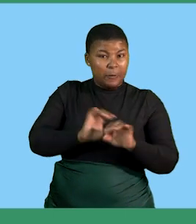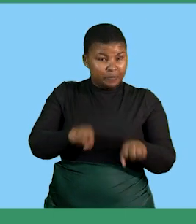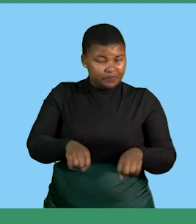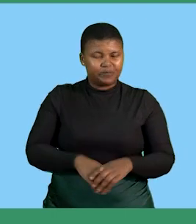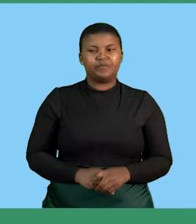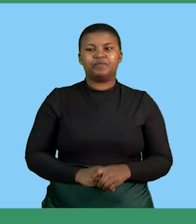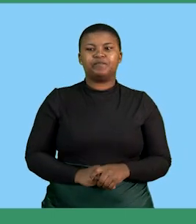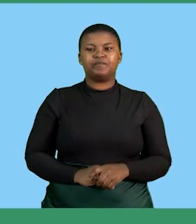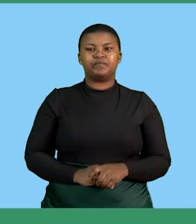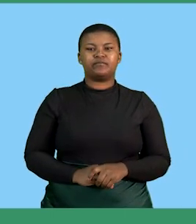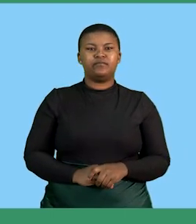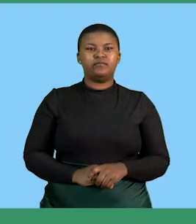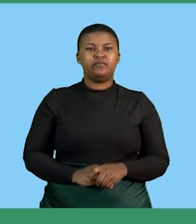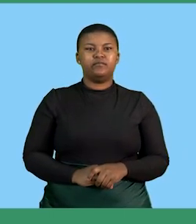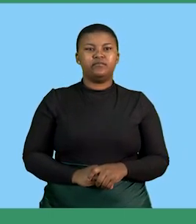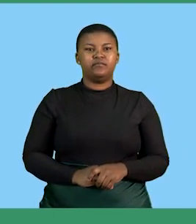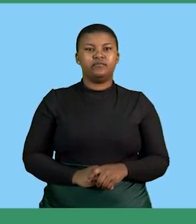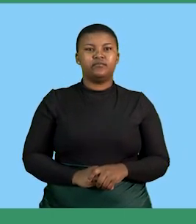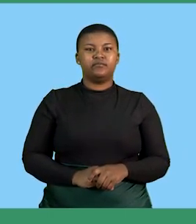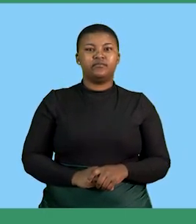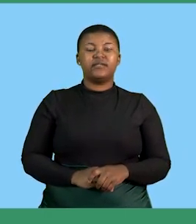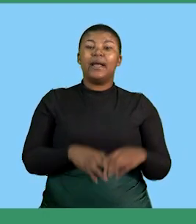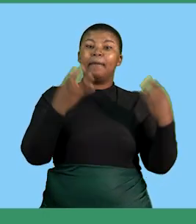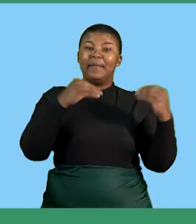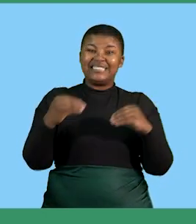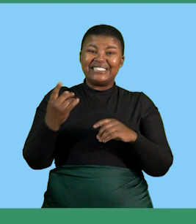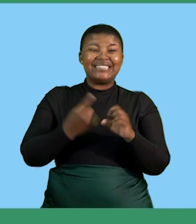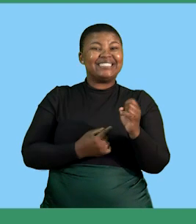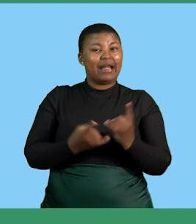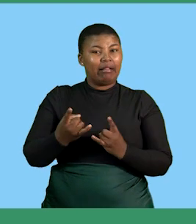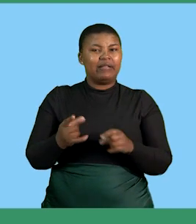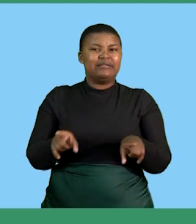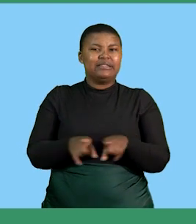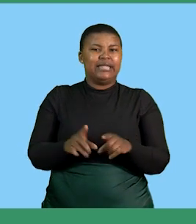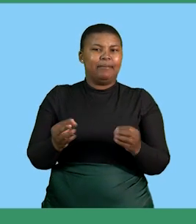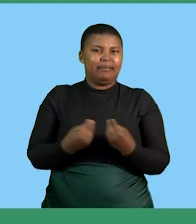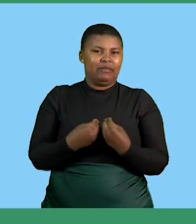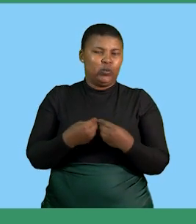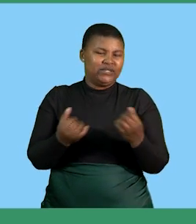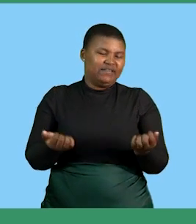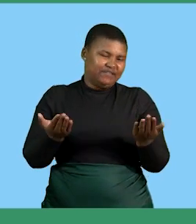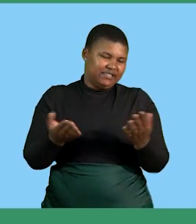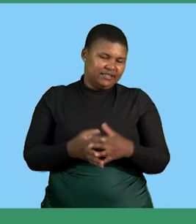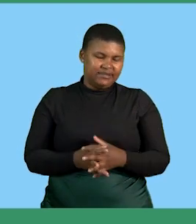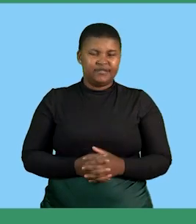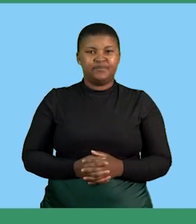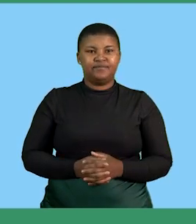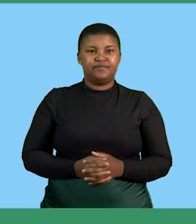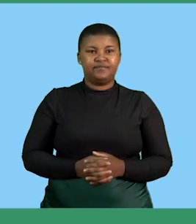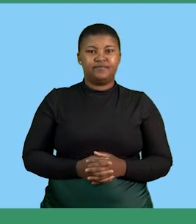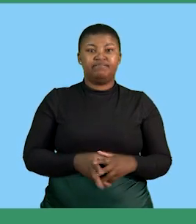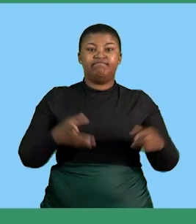when we look at the word, it's a business that sells the same goods and services as your business. Then